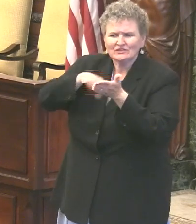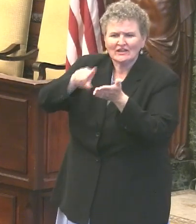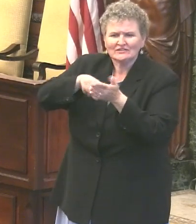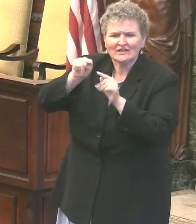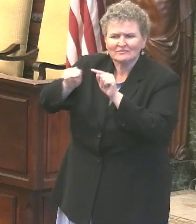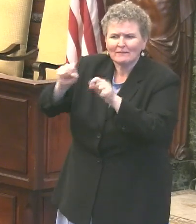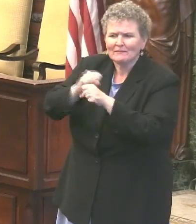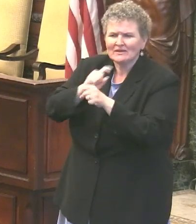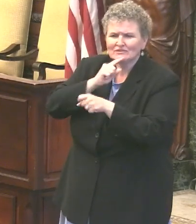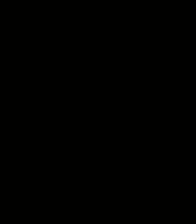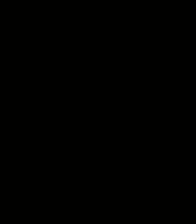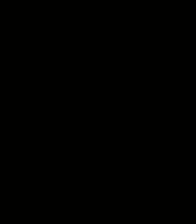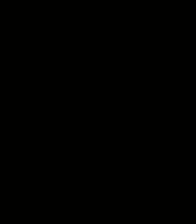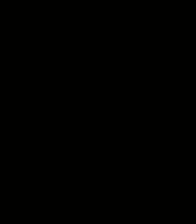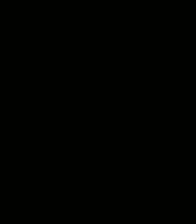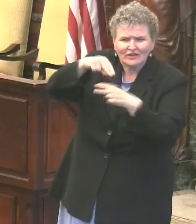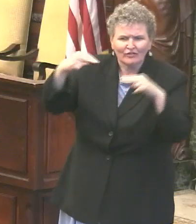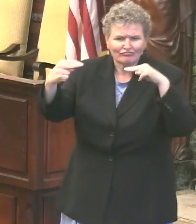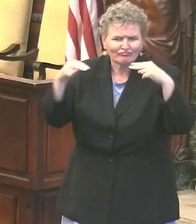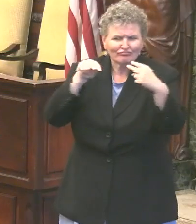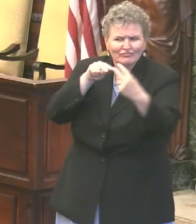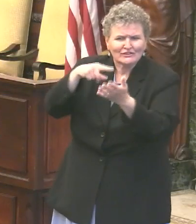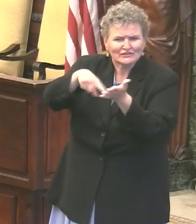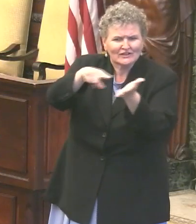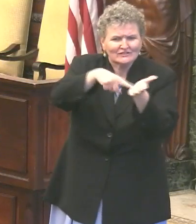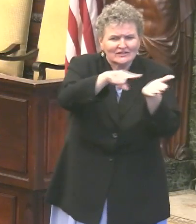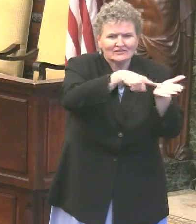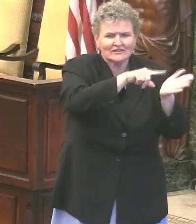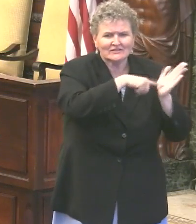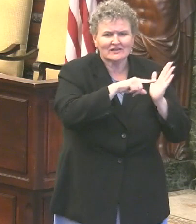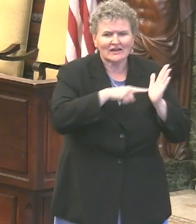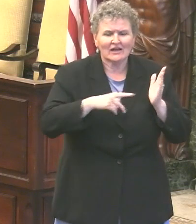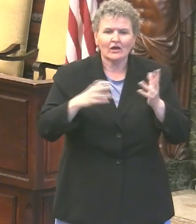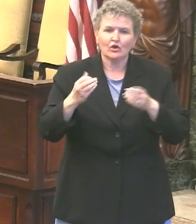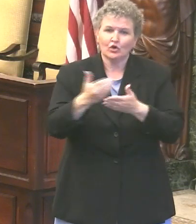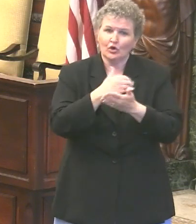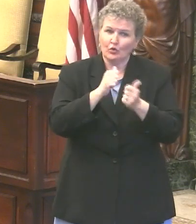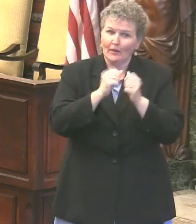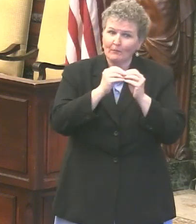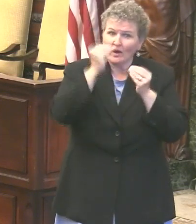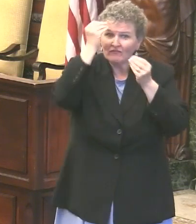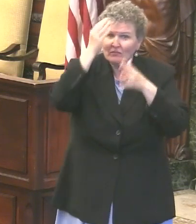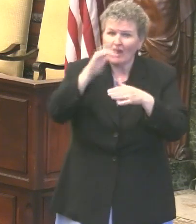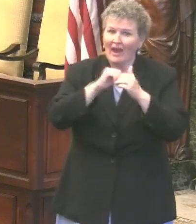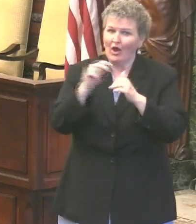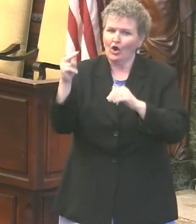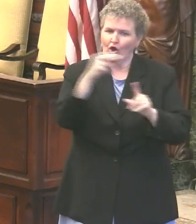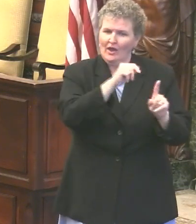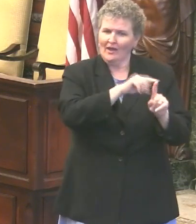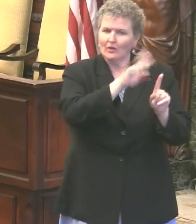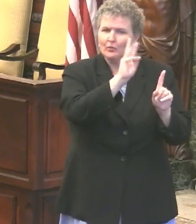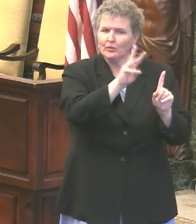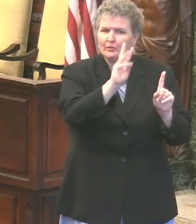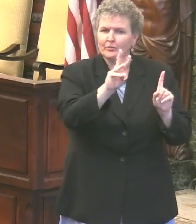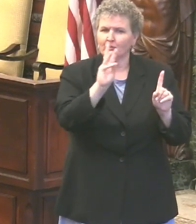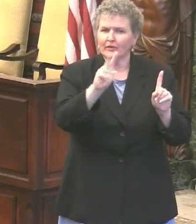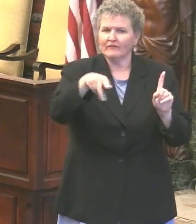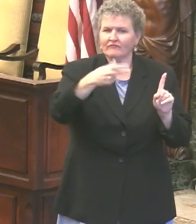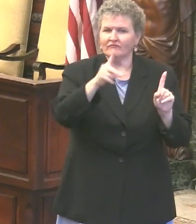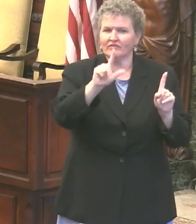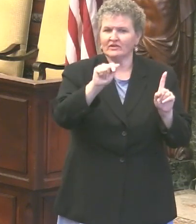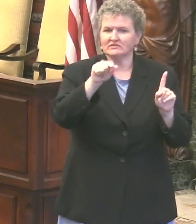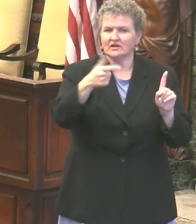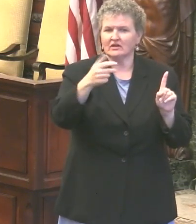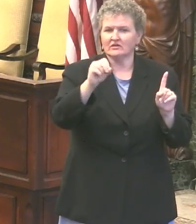out. You can find out more about these resources, including their locations, by visiting our website at phila.gov. Again,